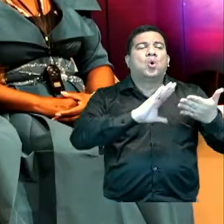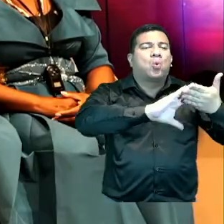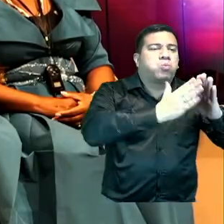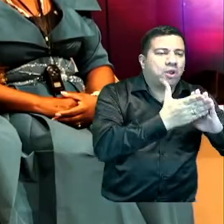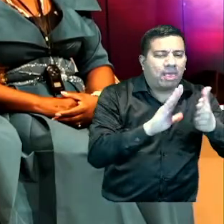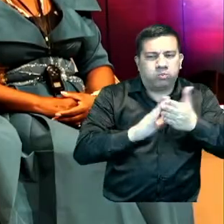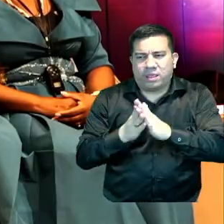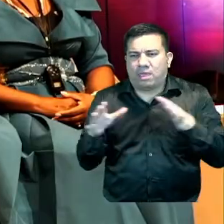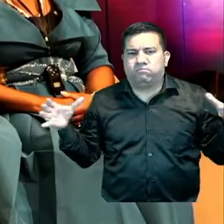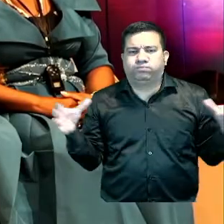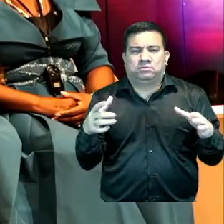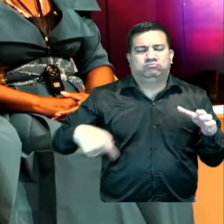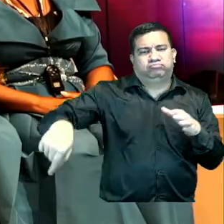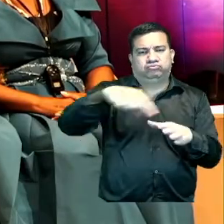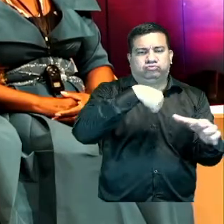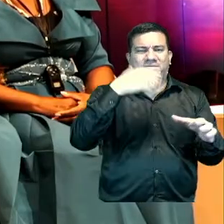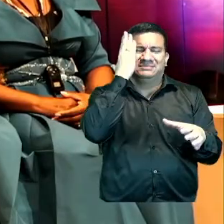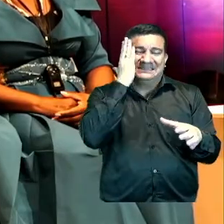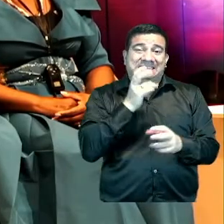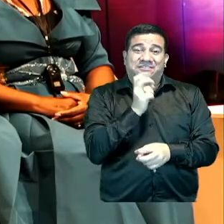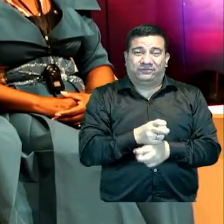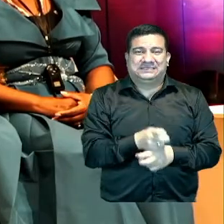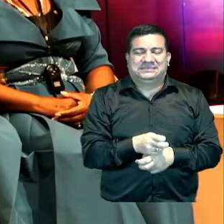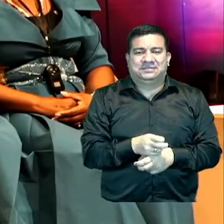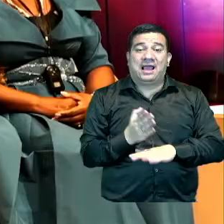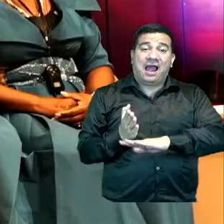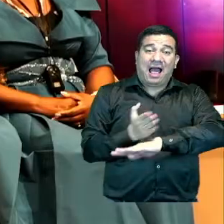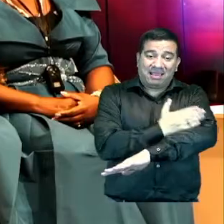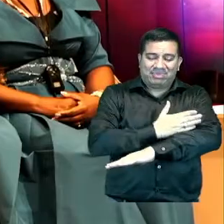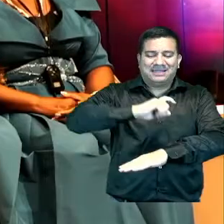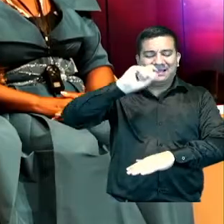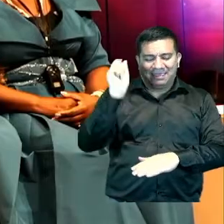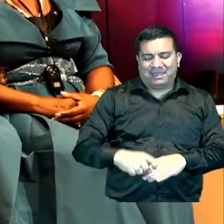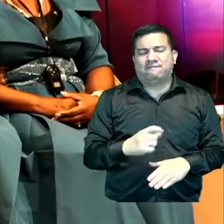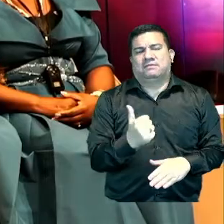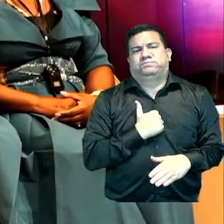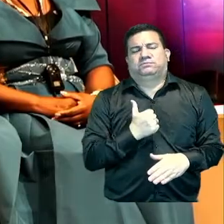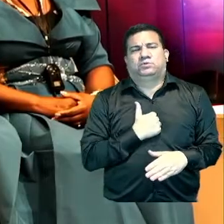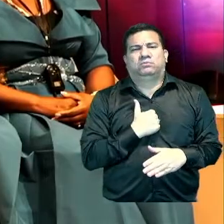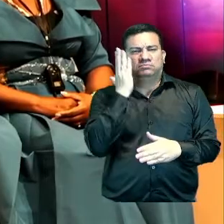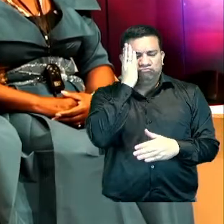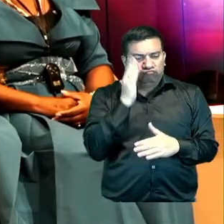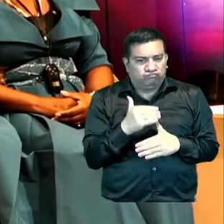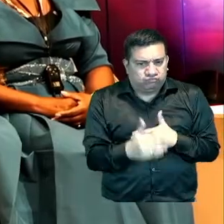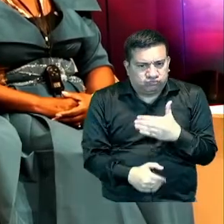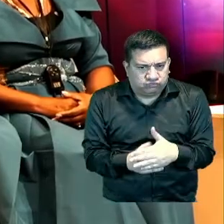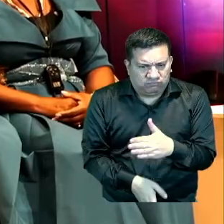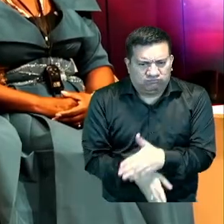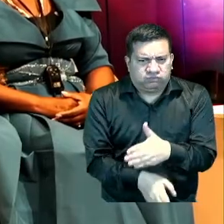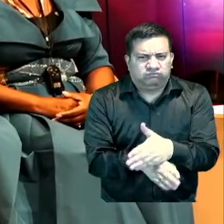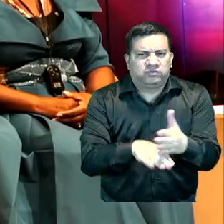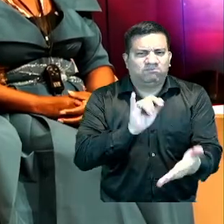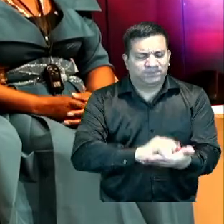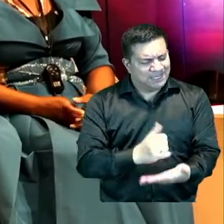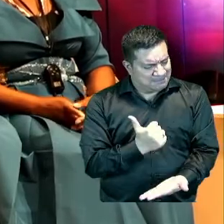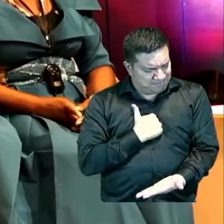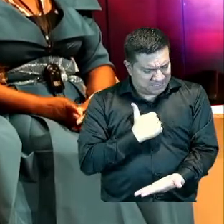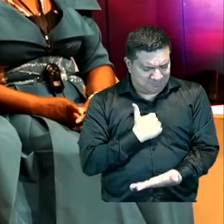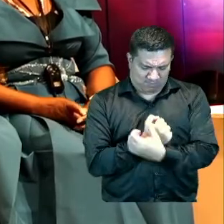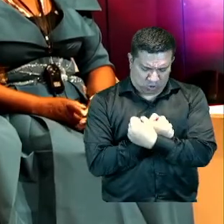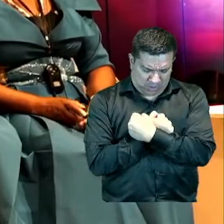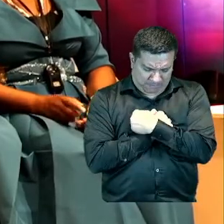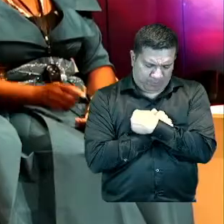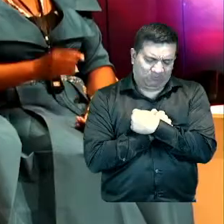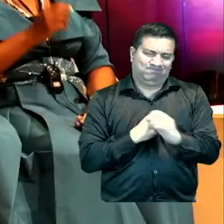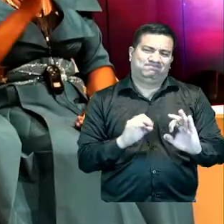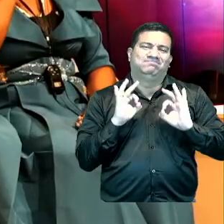anyone who does not like their own community cannot evolve. We have to accept ourselves before we continue talking, and we have